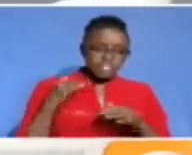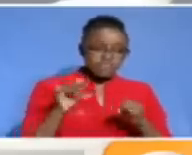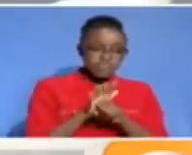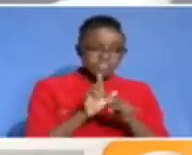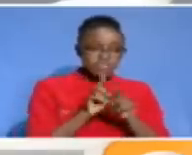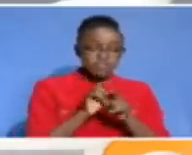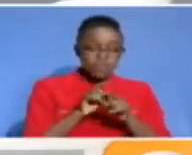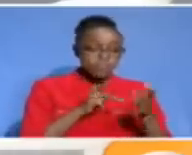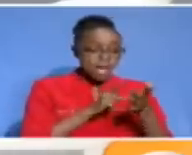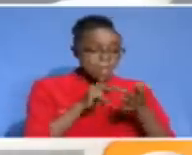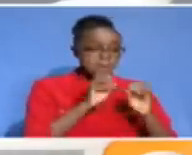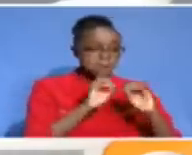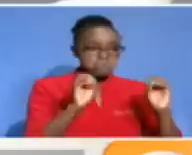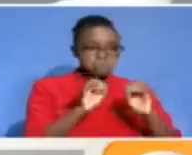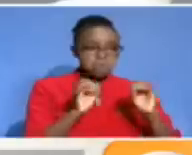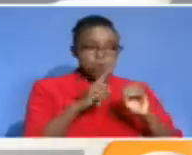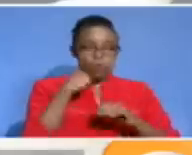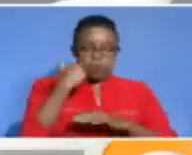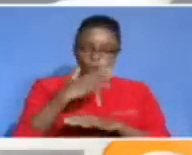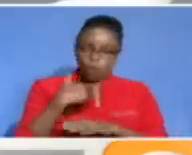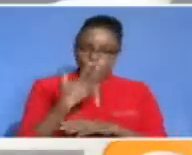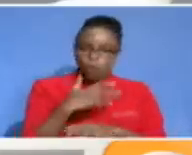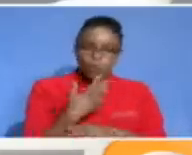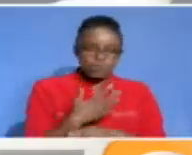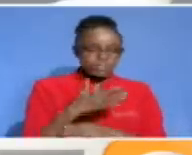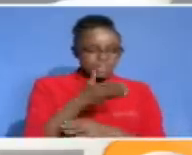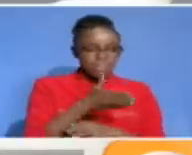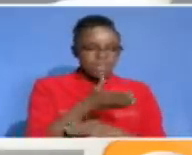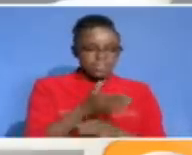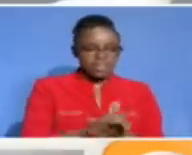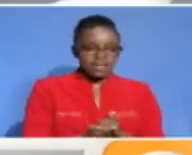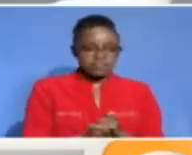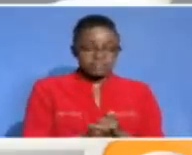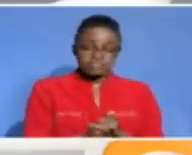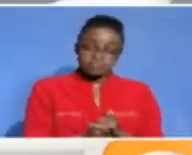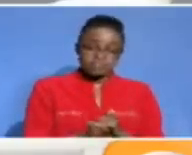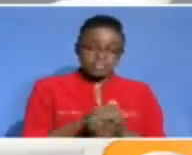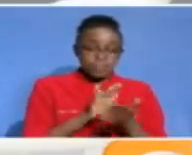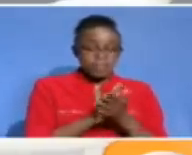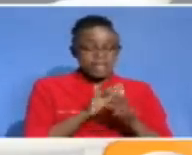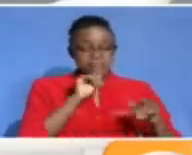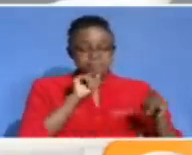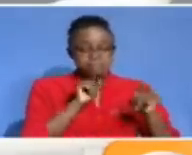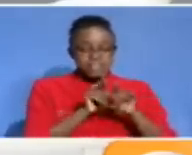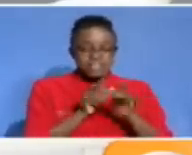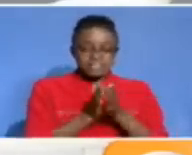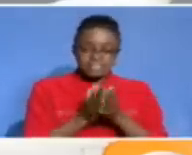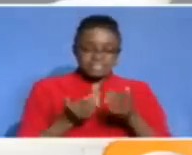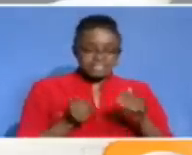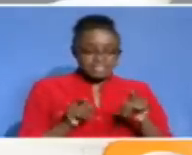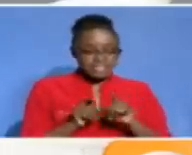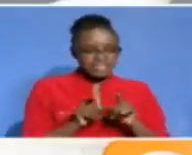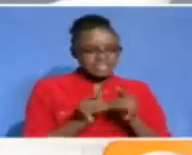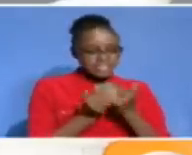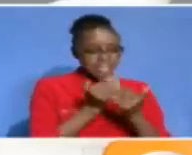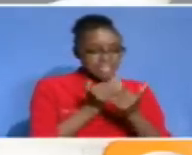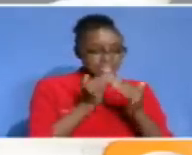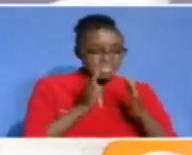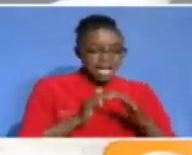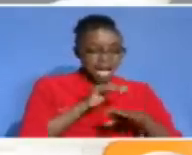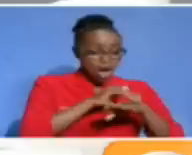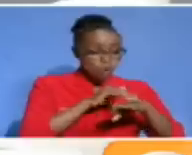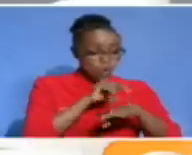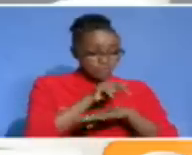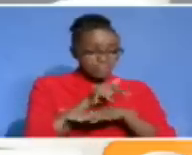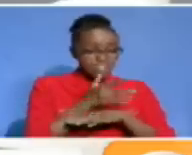even on our payroll, who would always be out there to be their brothers and sisters' keepers. It's a calling.